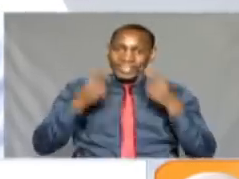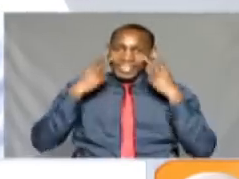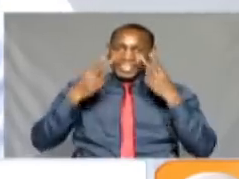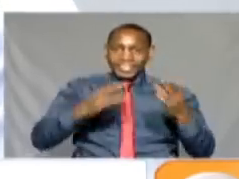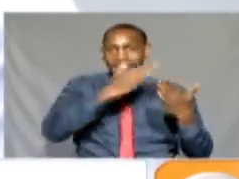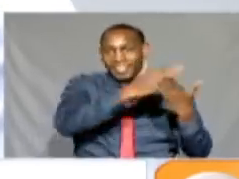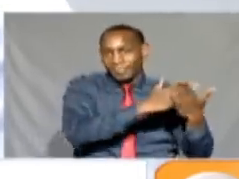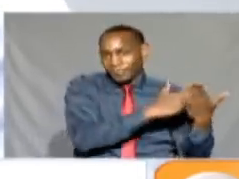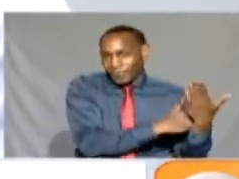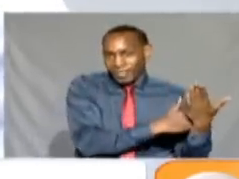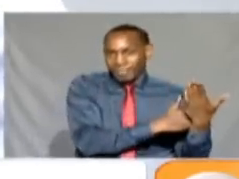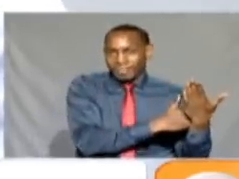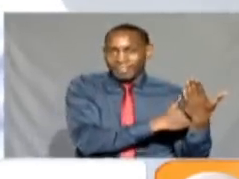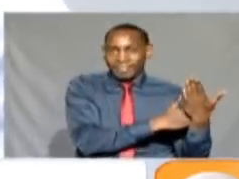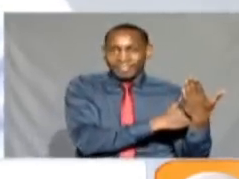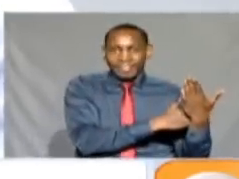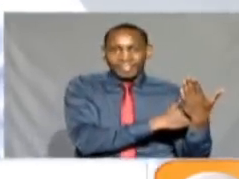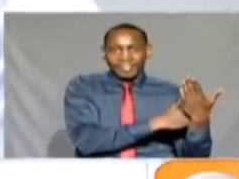show.